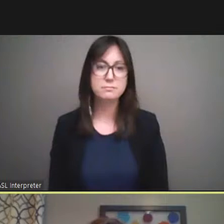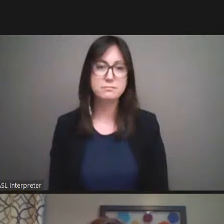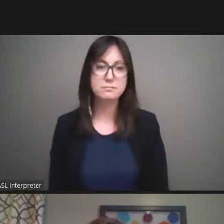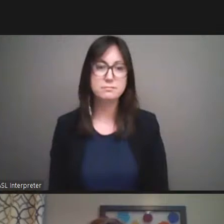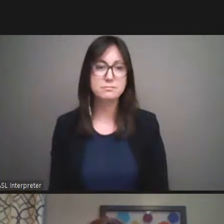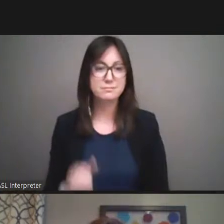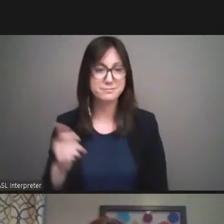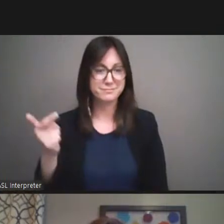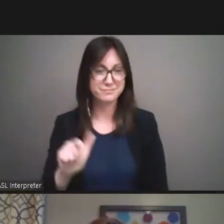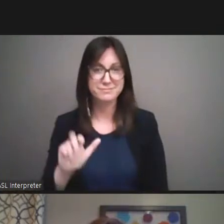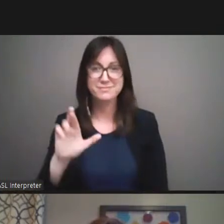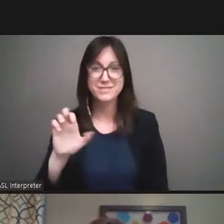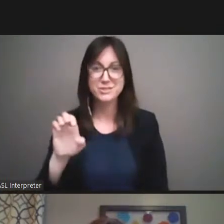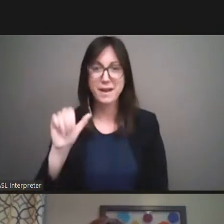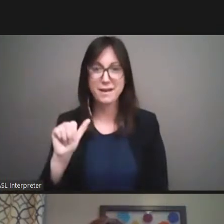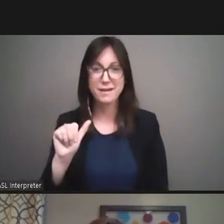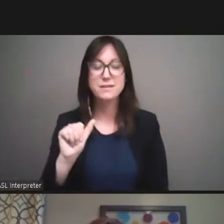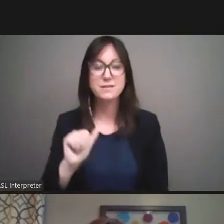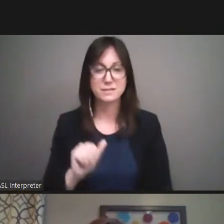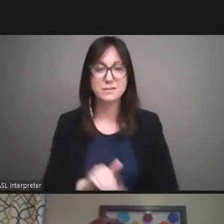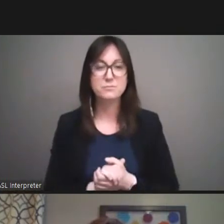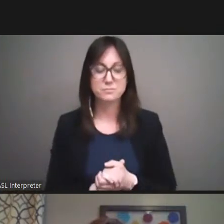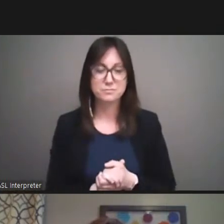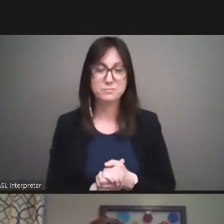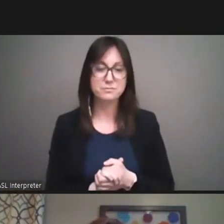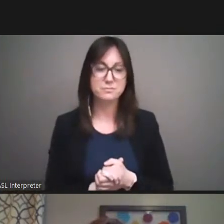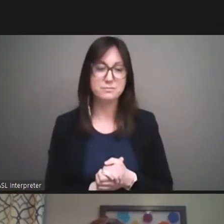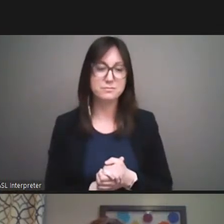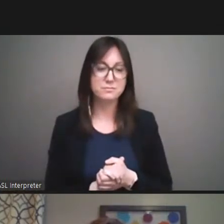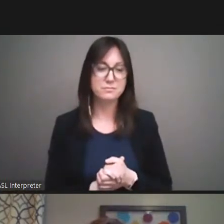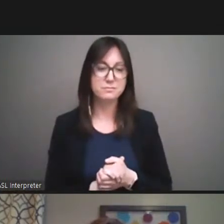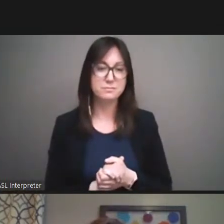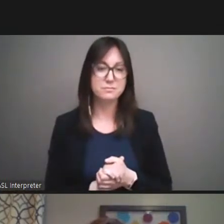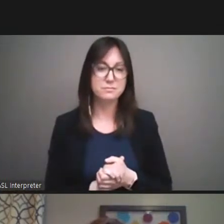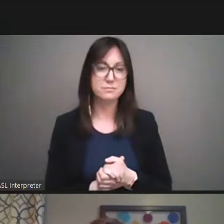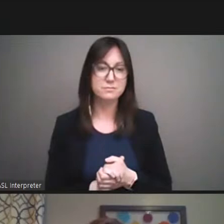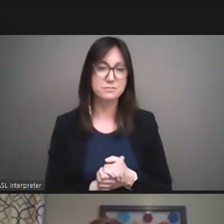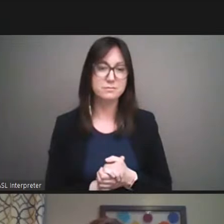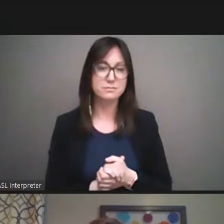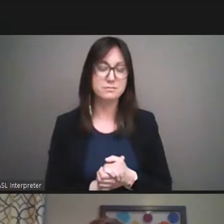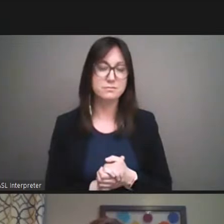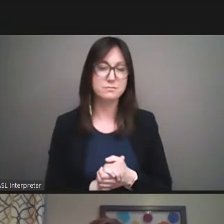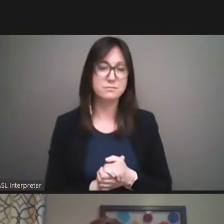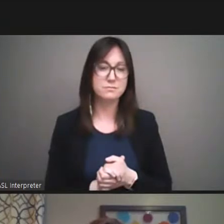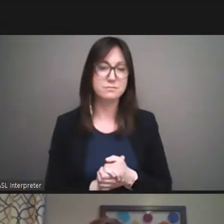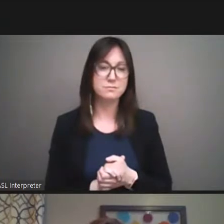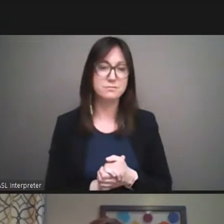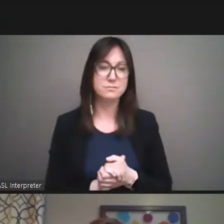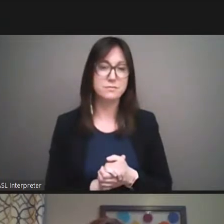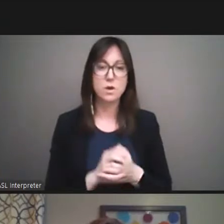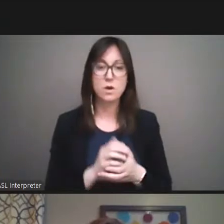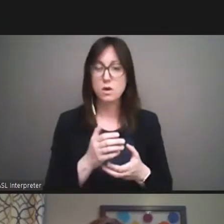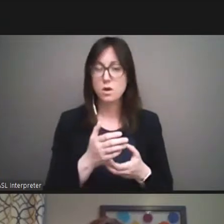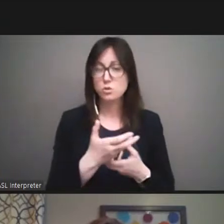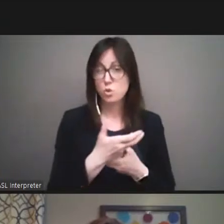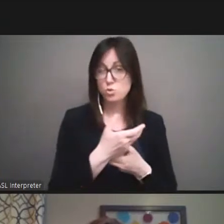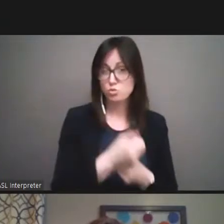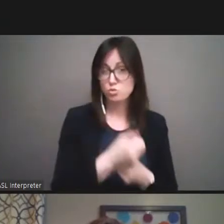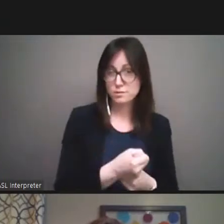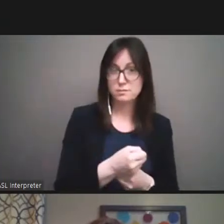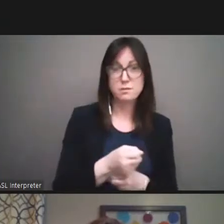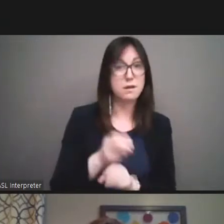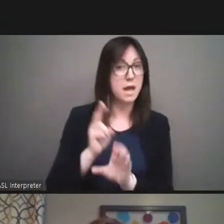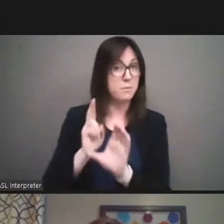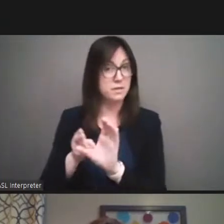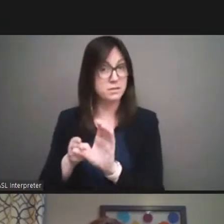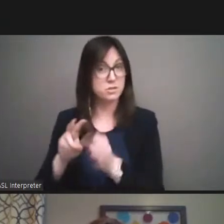just to reiterate the question, we're looking at trust and participation and the extent to which it contributes to